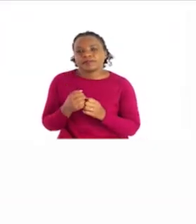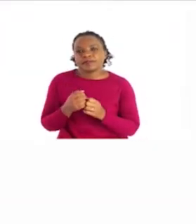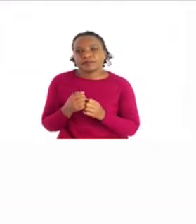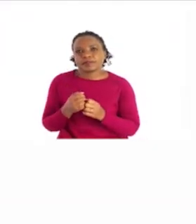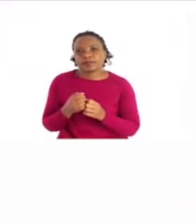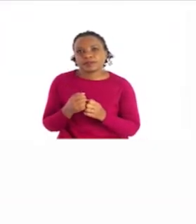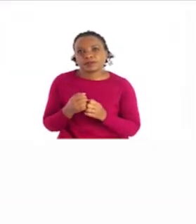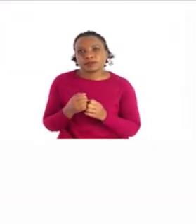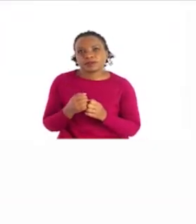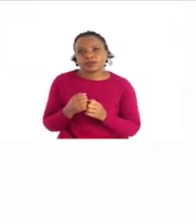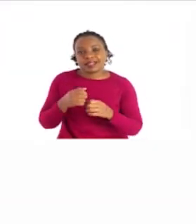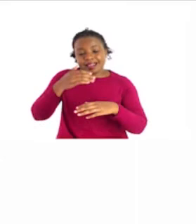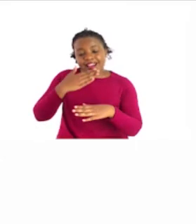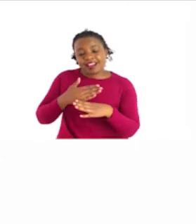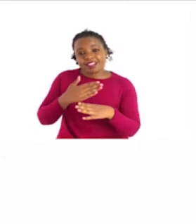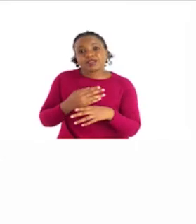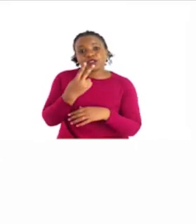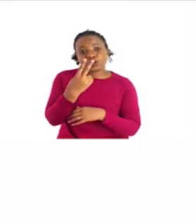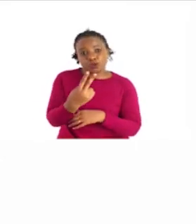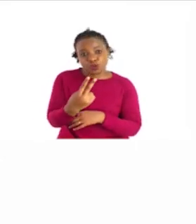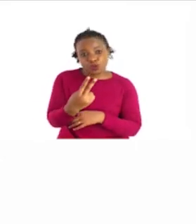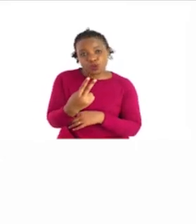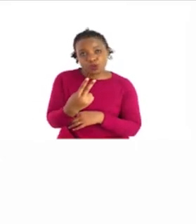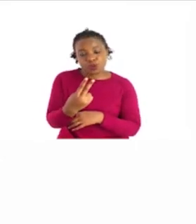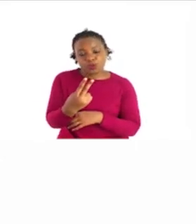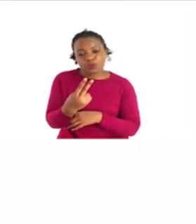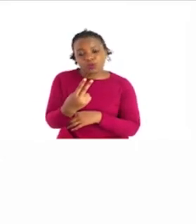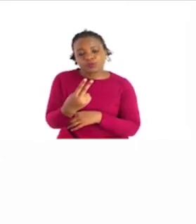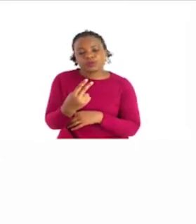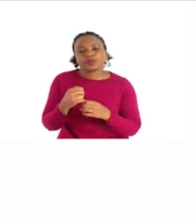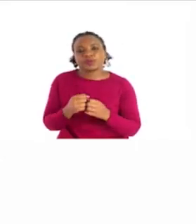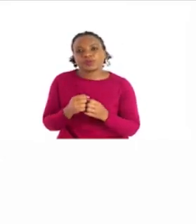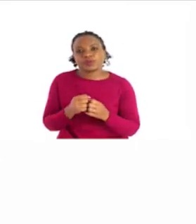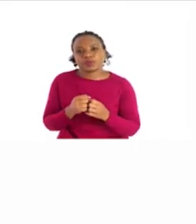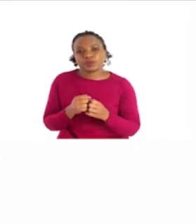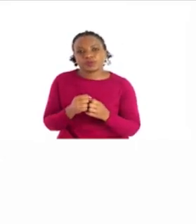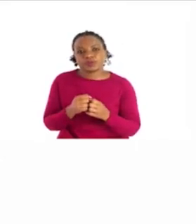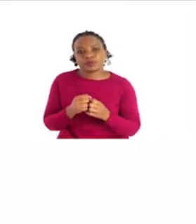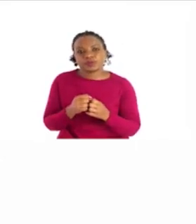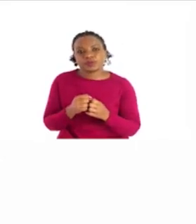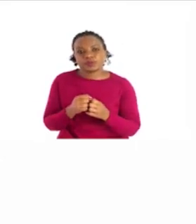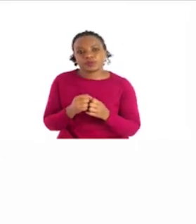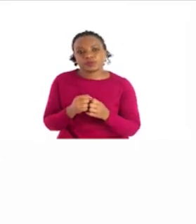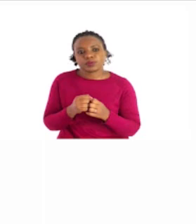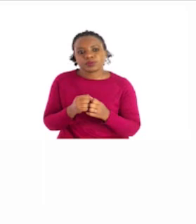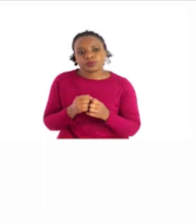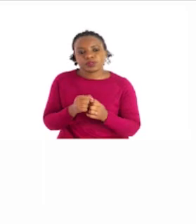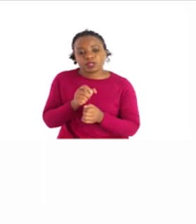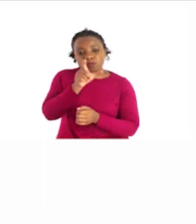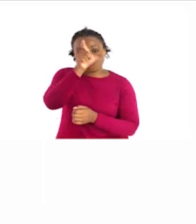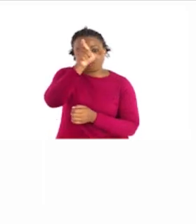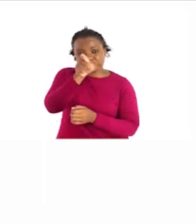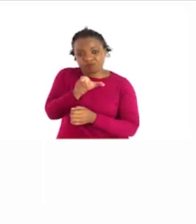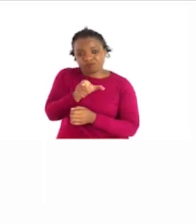you are going to do activity 2. What are you going to do? You are going to fill in the common